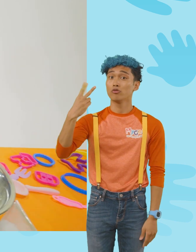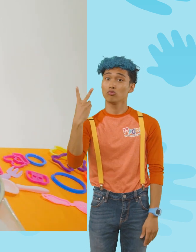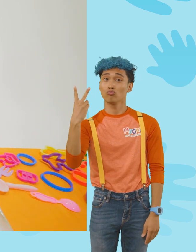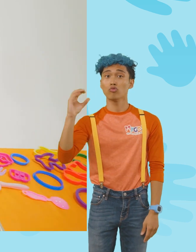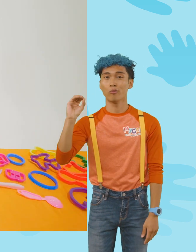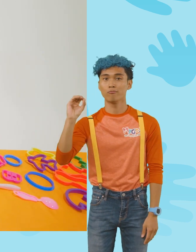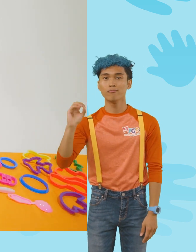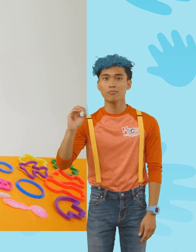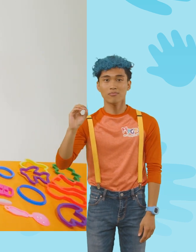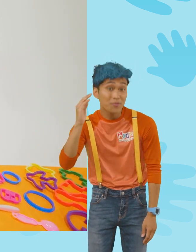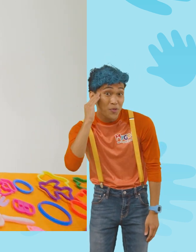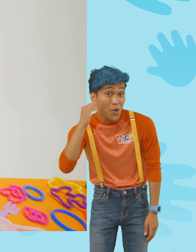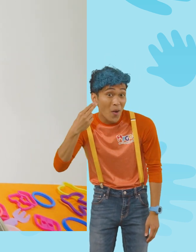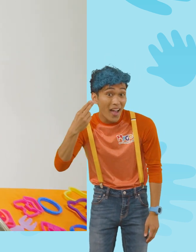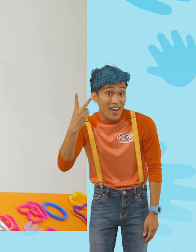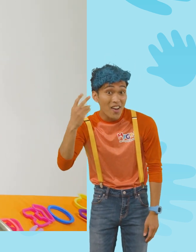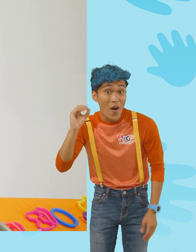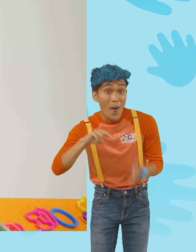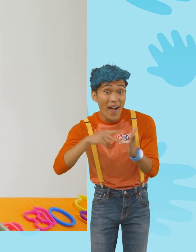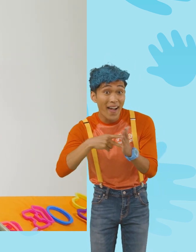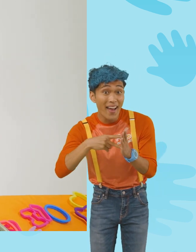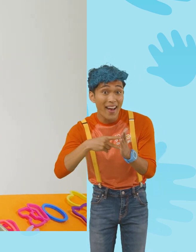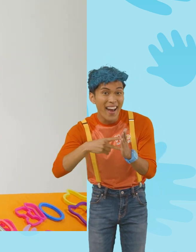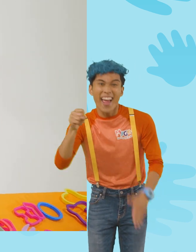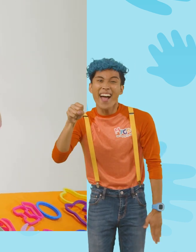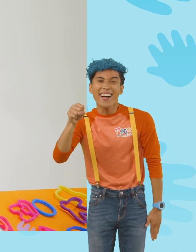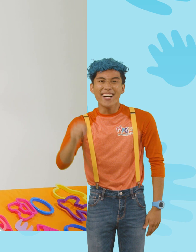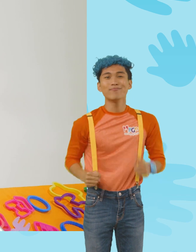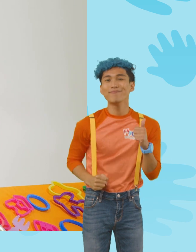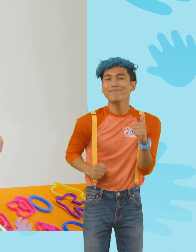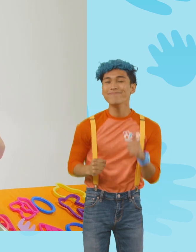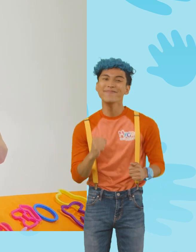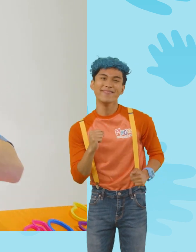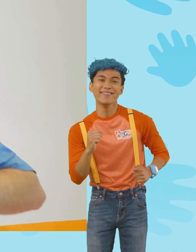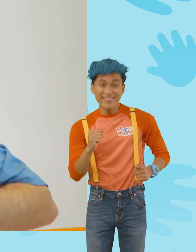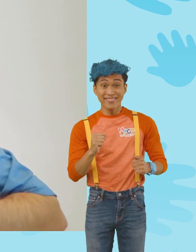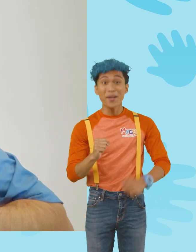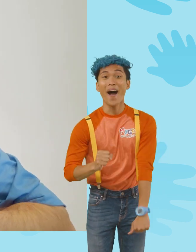H2O. Do you know what H2O stands for? Yeah.